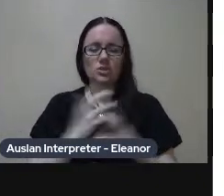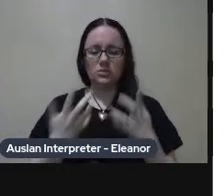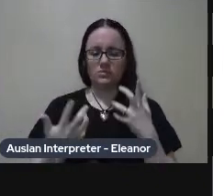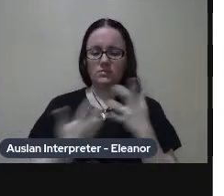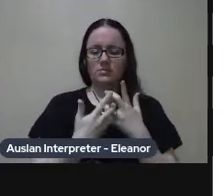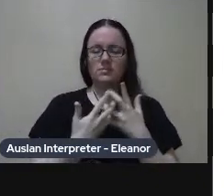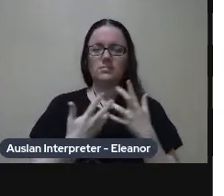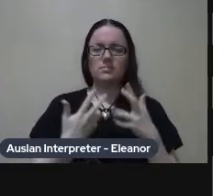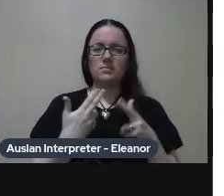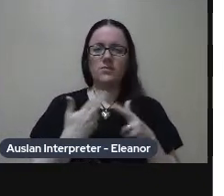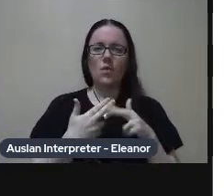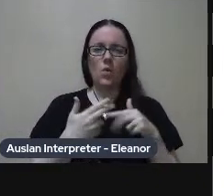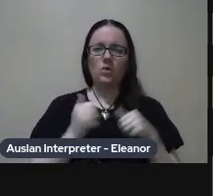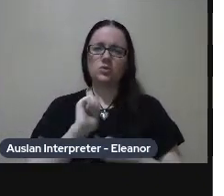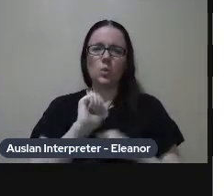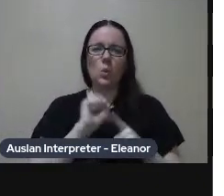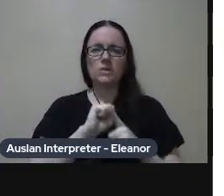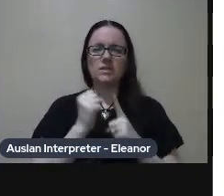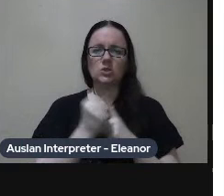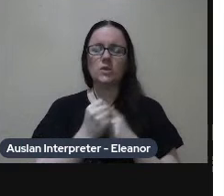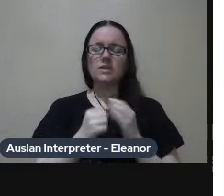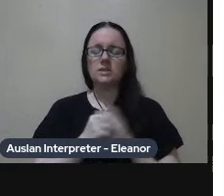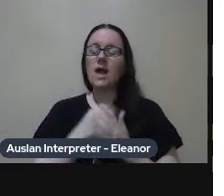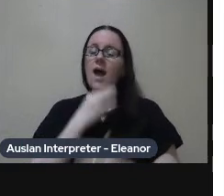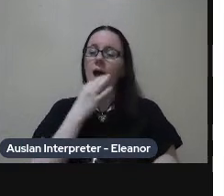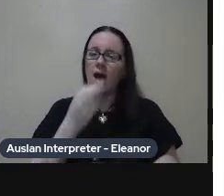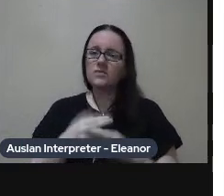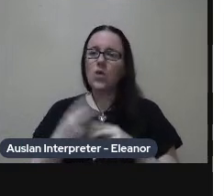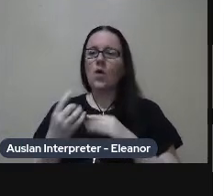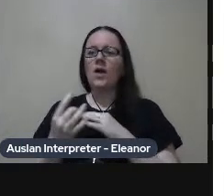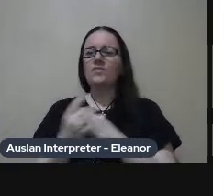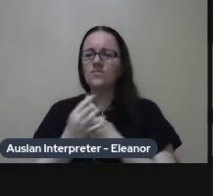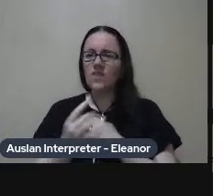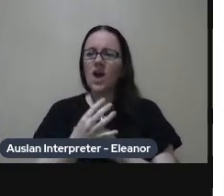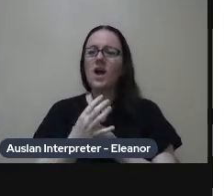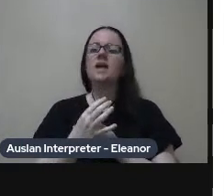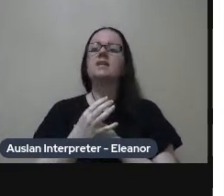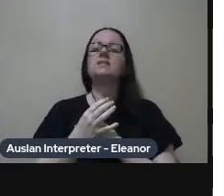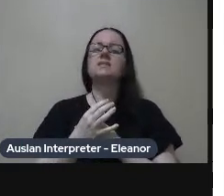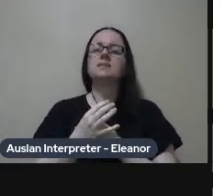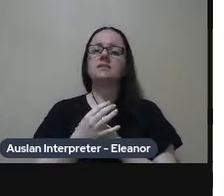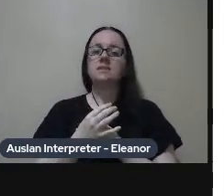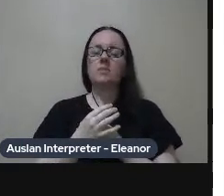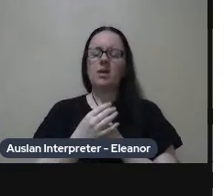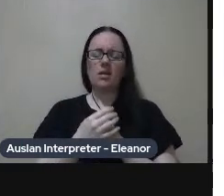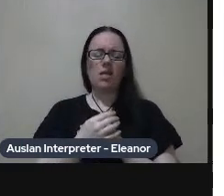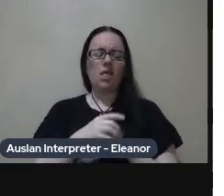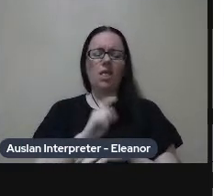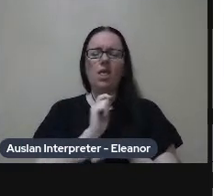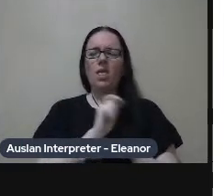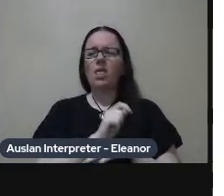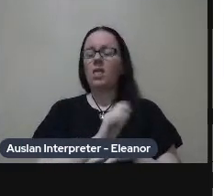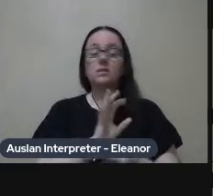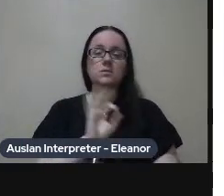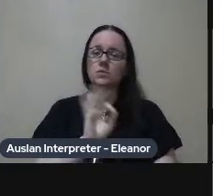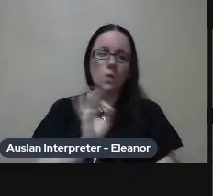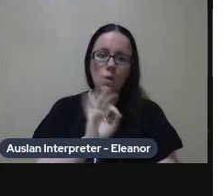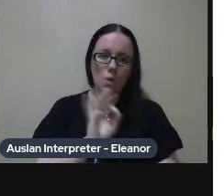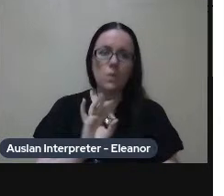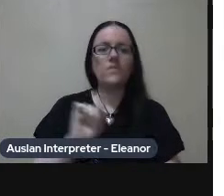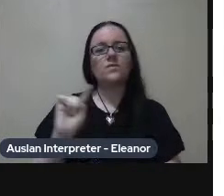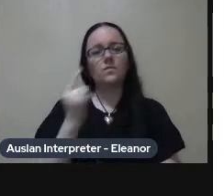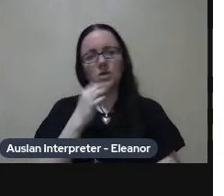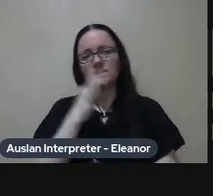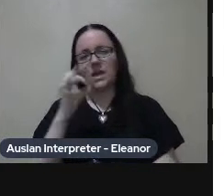you. So tell us your concerns, ask for advice, but more importantly, don't stop taking your medications until you get advice